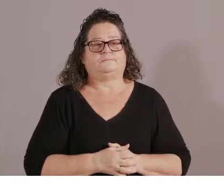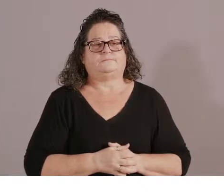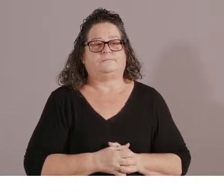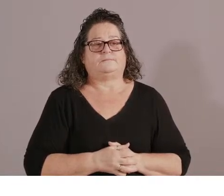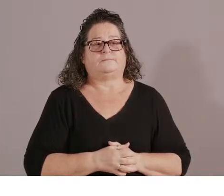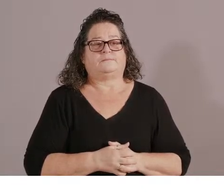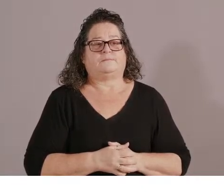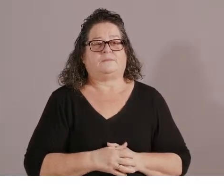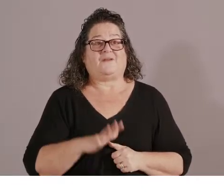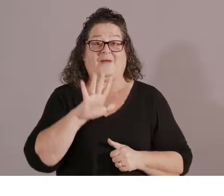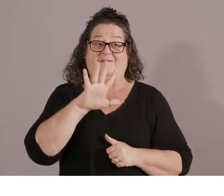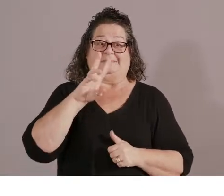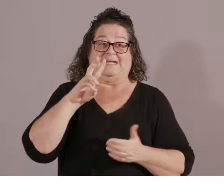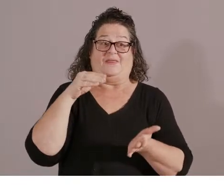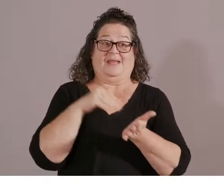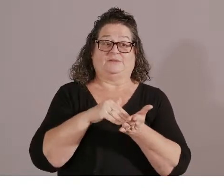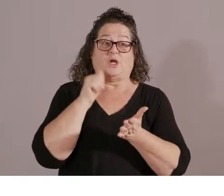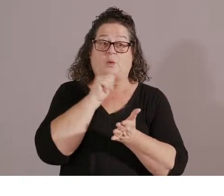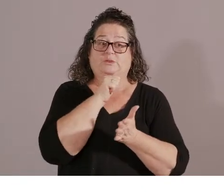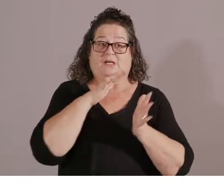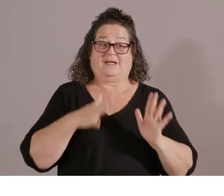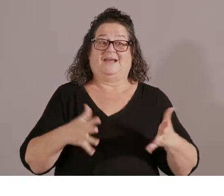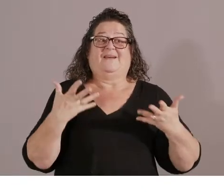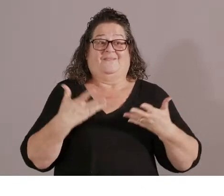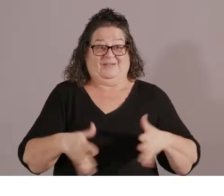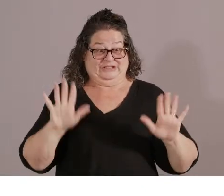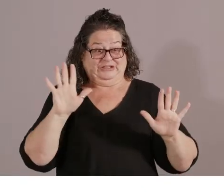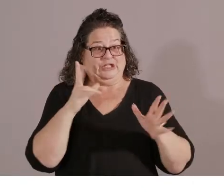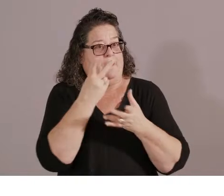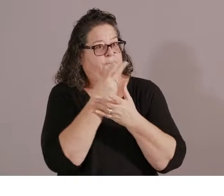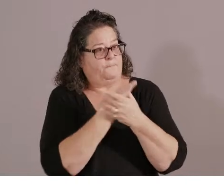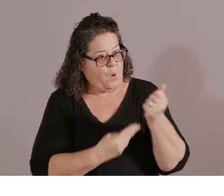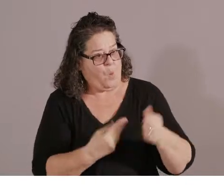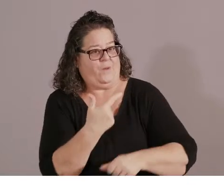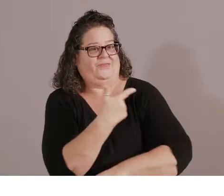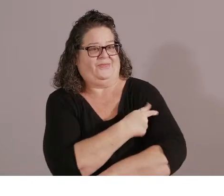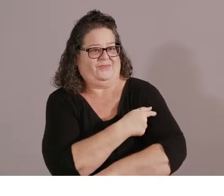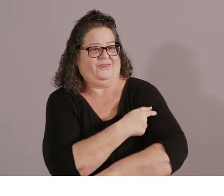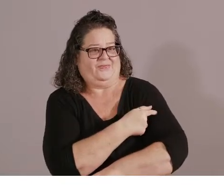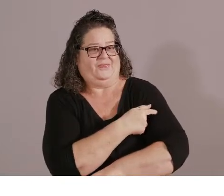56,000 Arizonans who have completed their series, so have gotten their 2 doses.